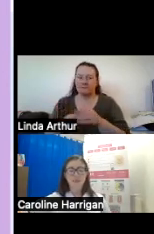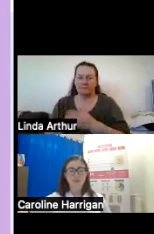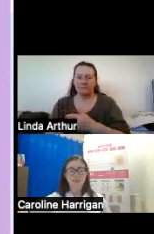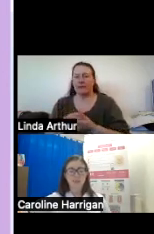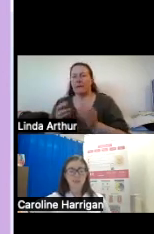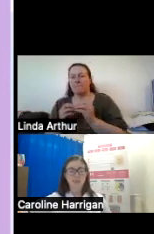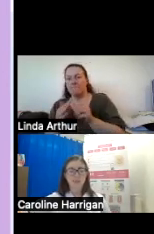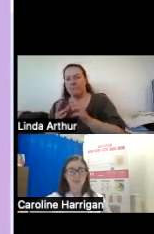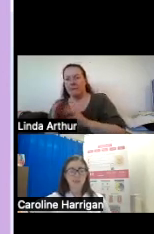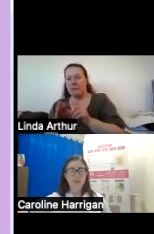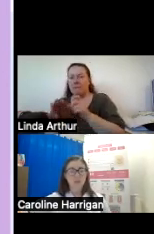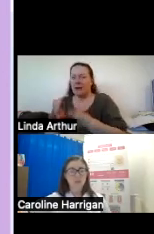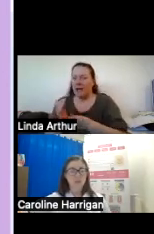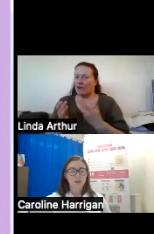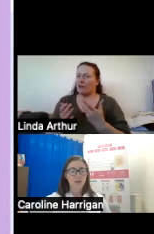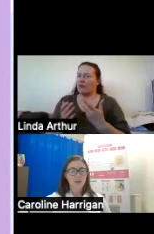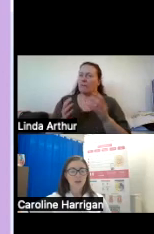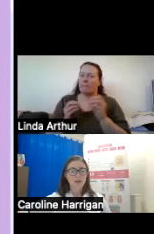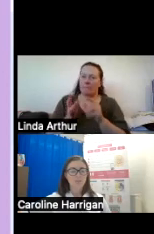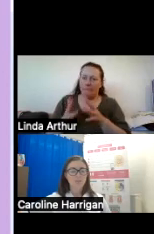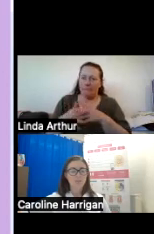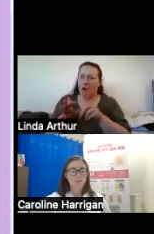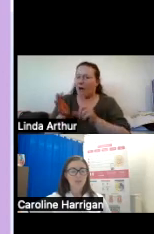bladder and bowel disorders,